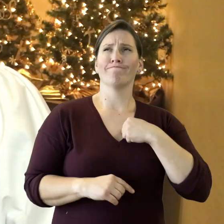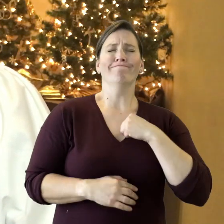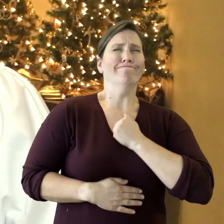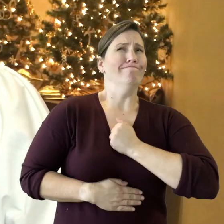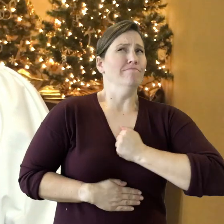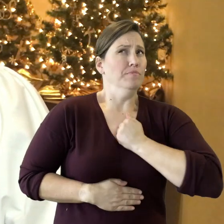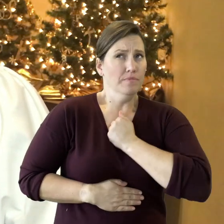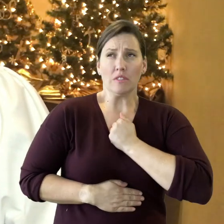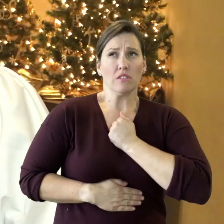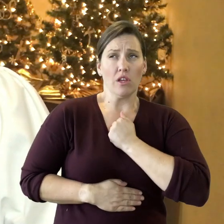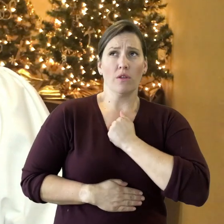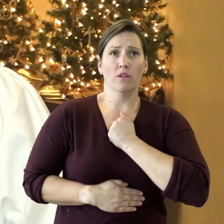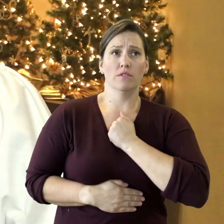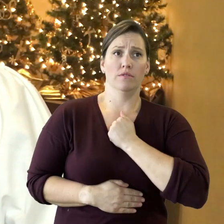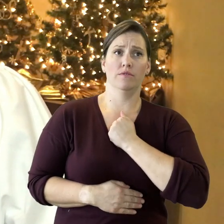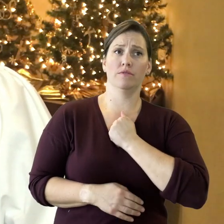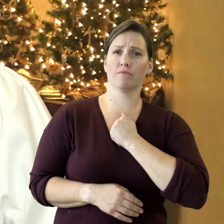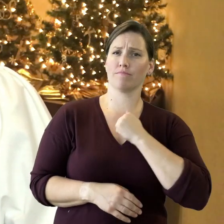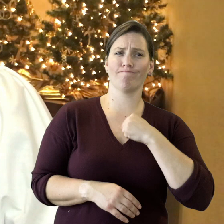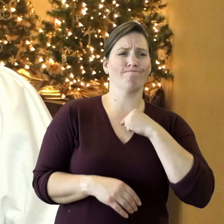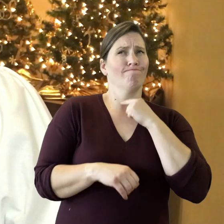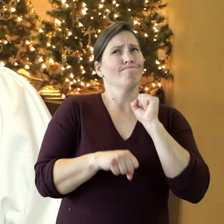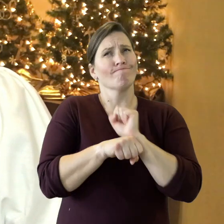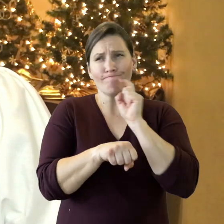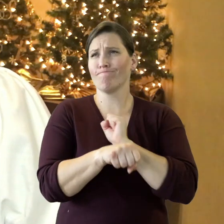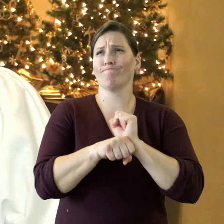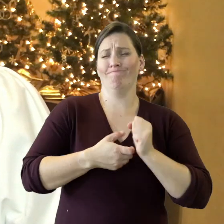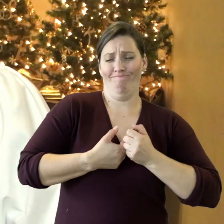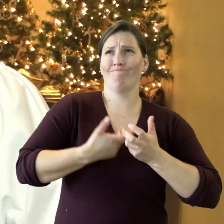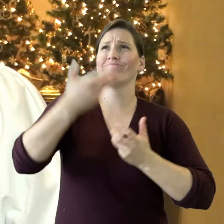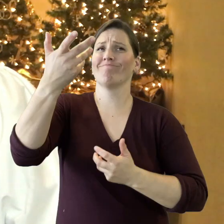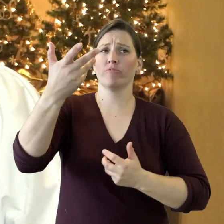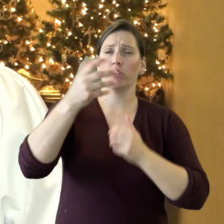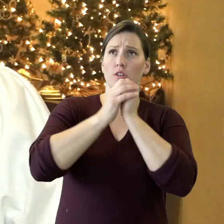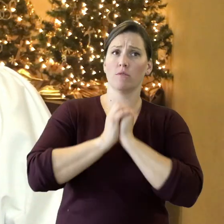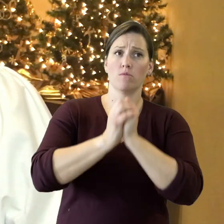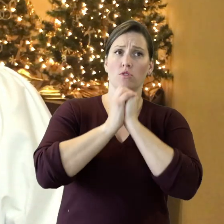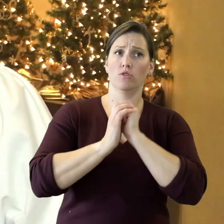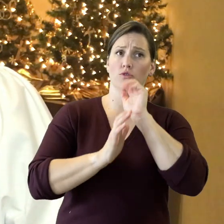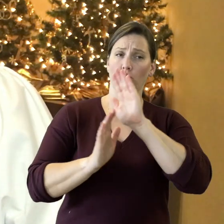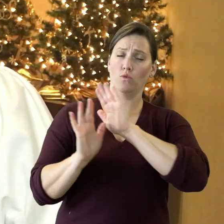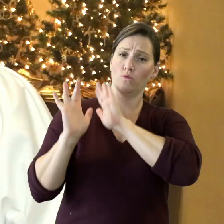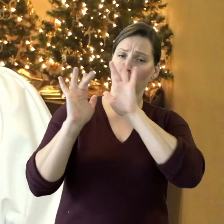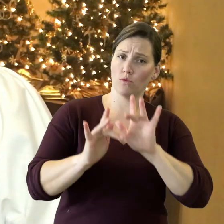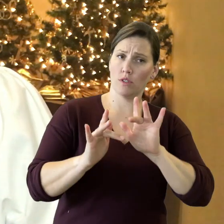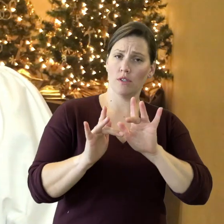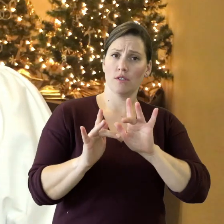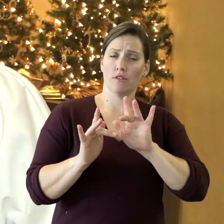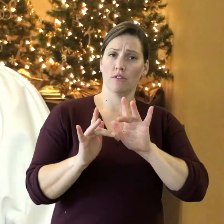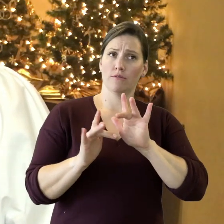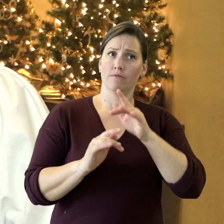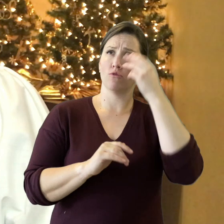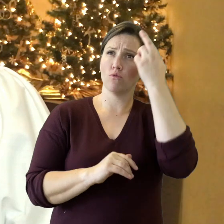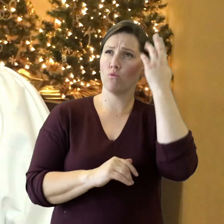I am heartily sorry for them, and sincerely repent of them. And I pray thee of thy boundless mercy, and